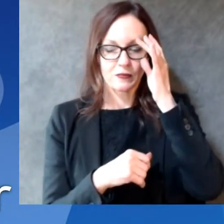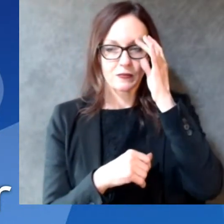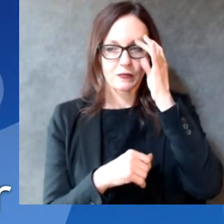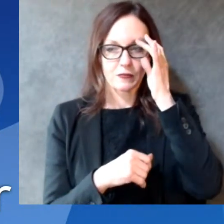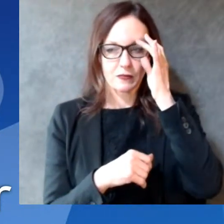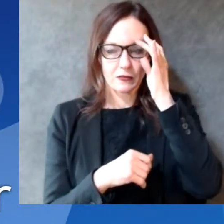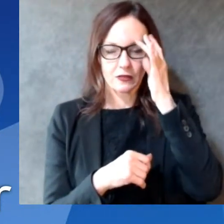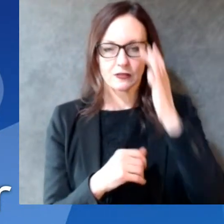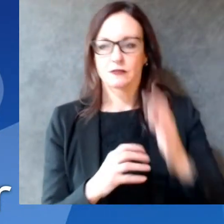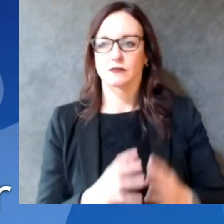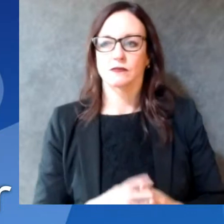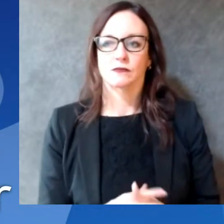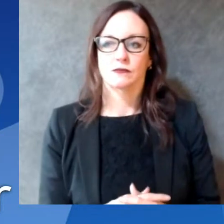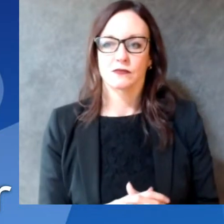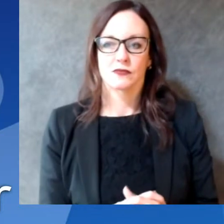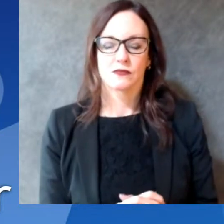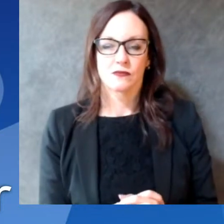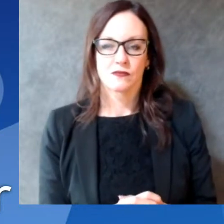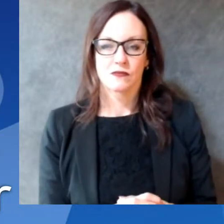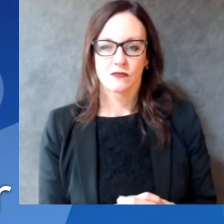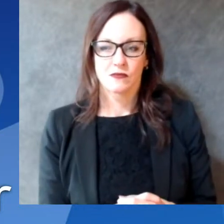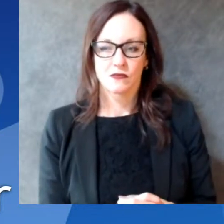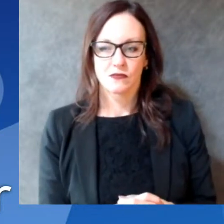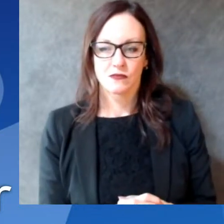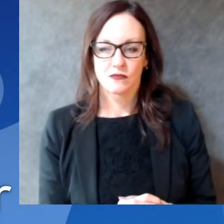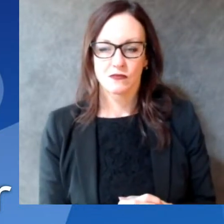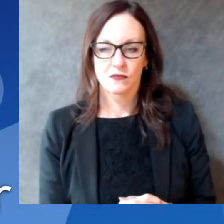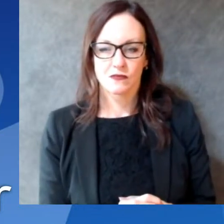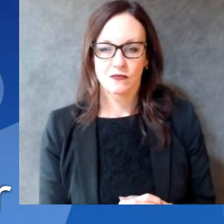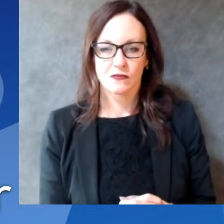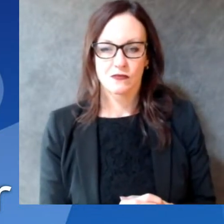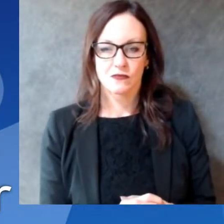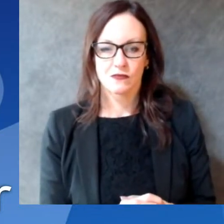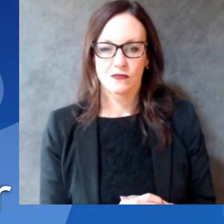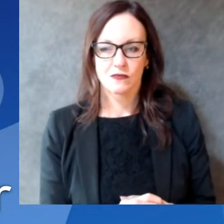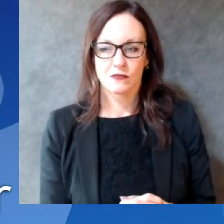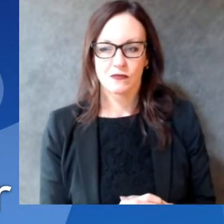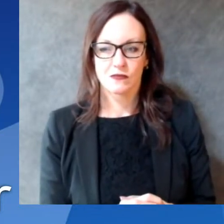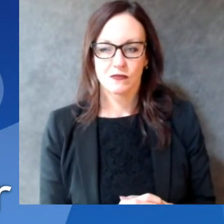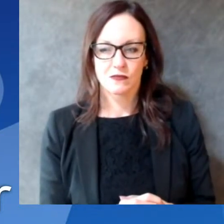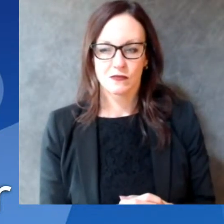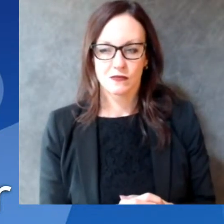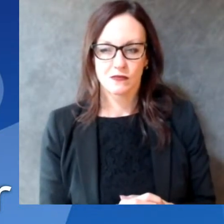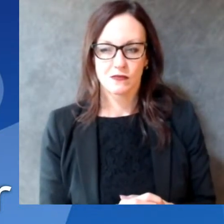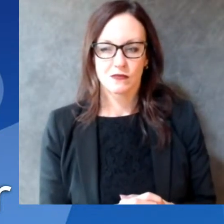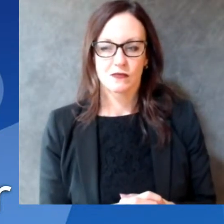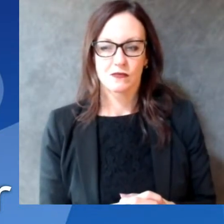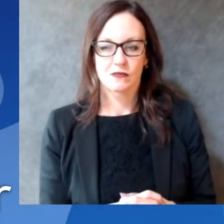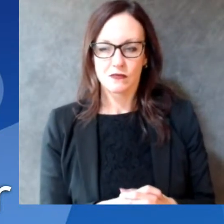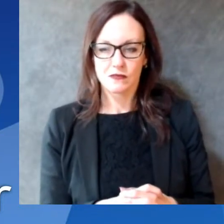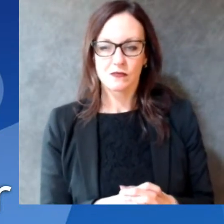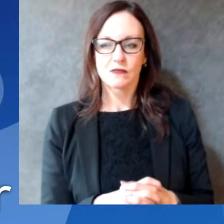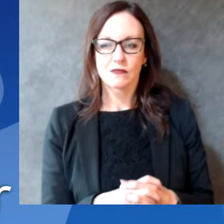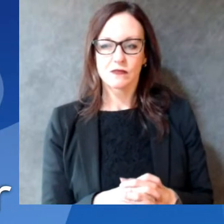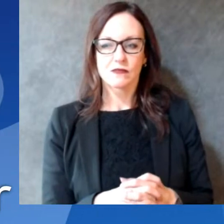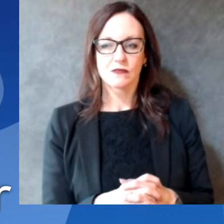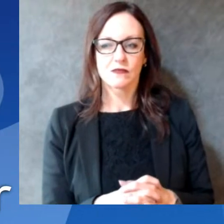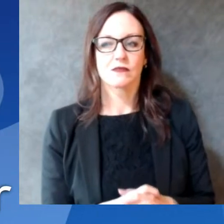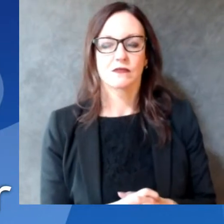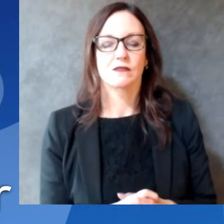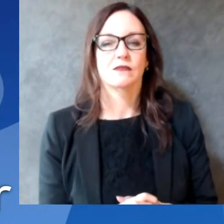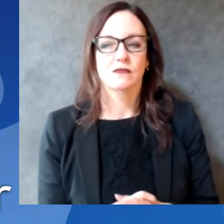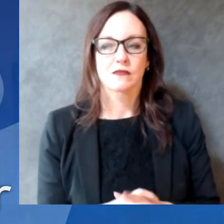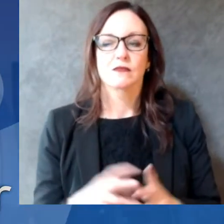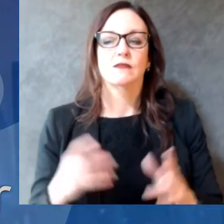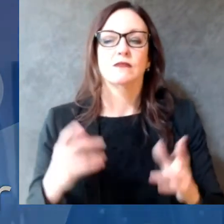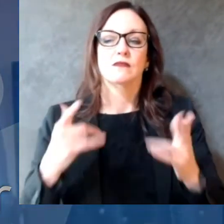or guidance on the possible expansion of eligibility for younger teens with the vaccines. Thanks. Well, let me talk about